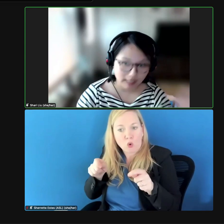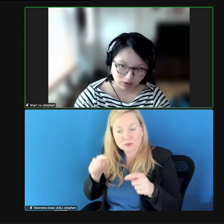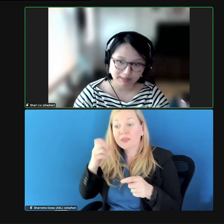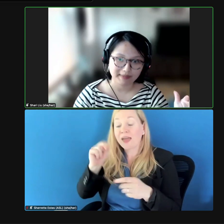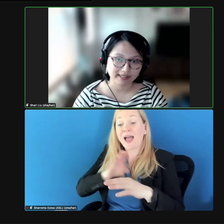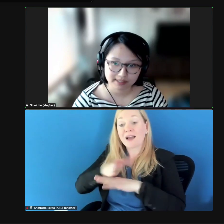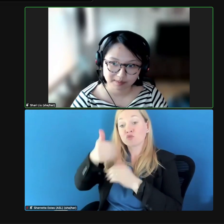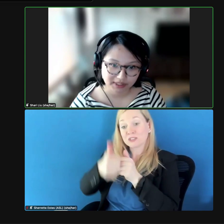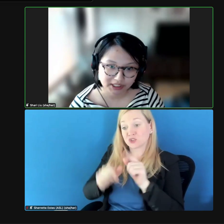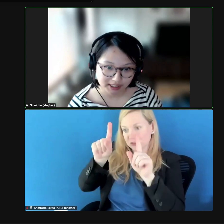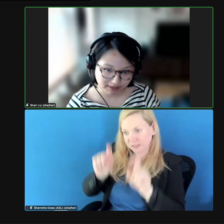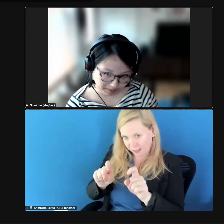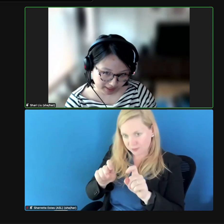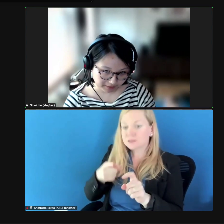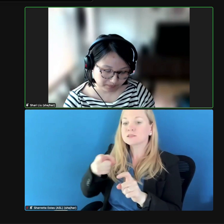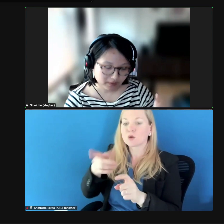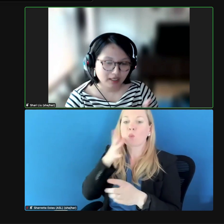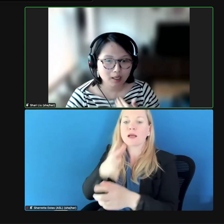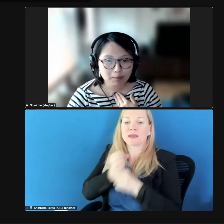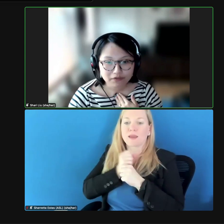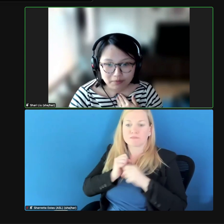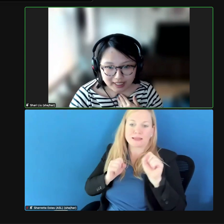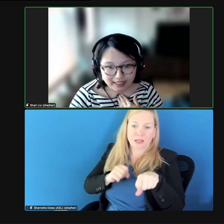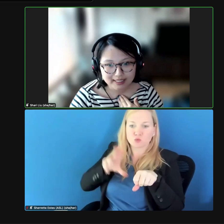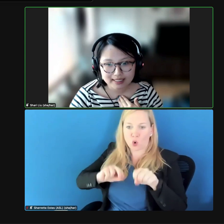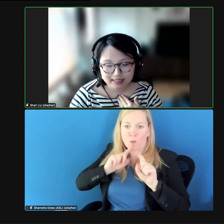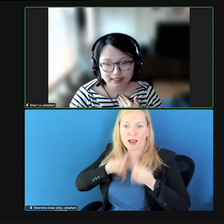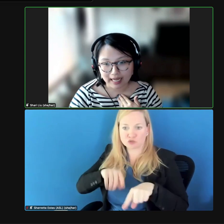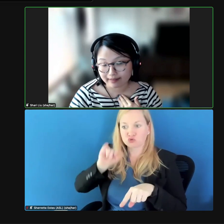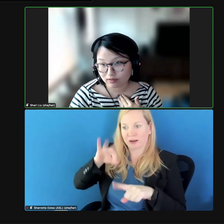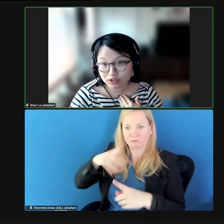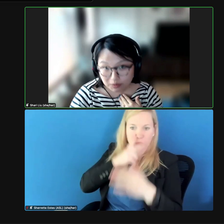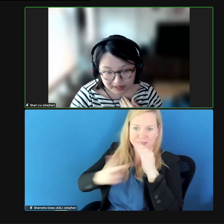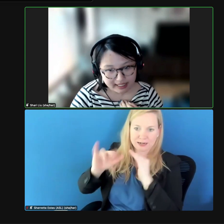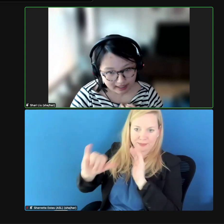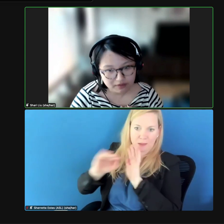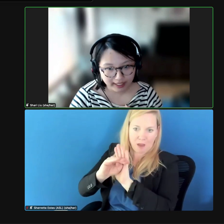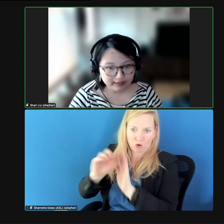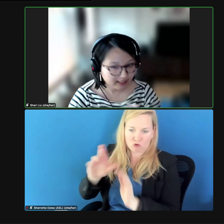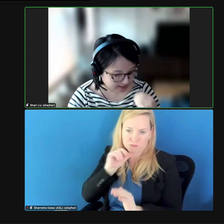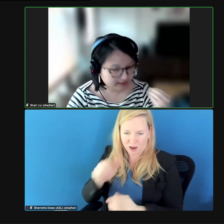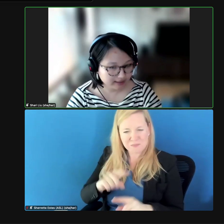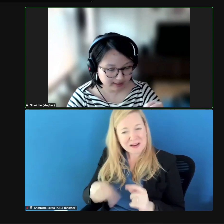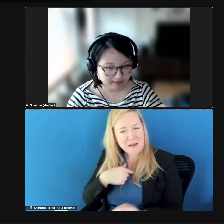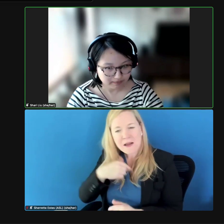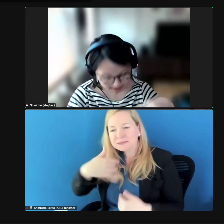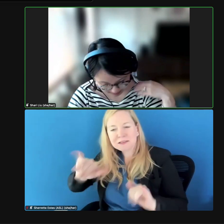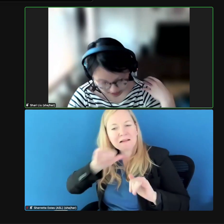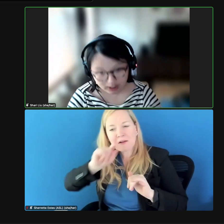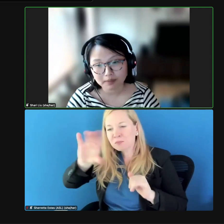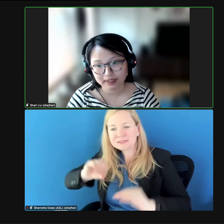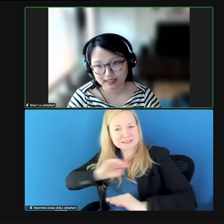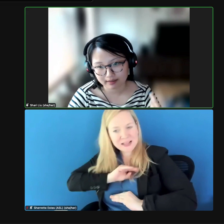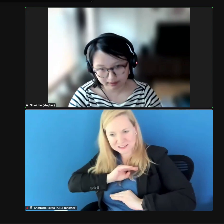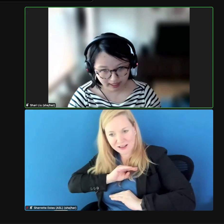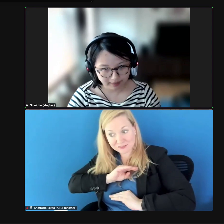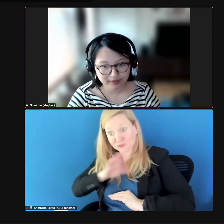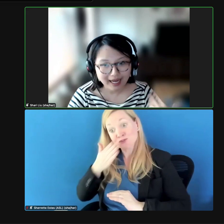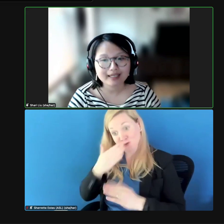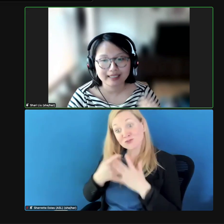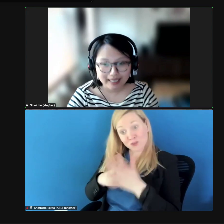yes or no, and matches the predictions of the model. But for me, this is still not super satisfying. Like it's a start, but